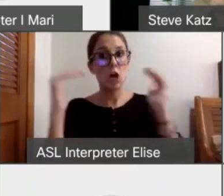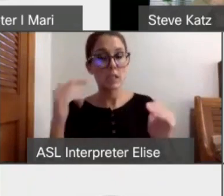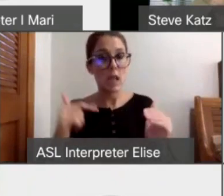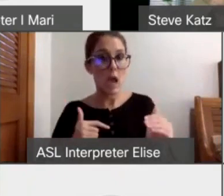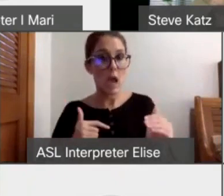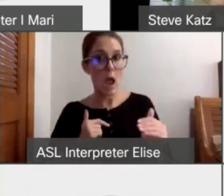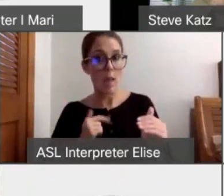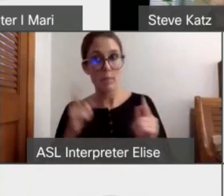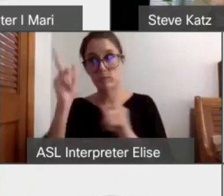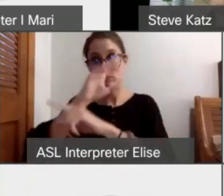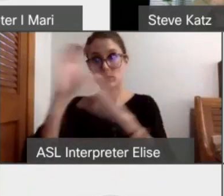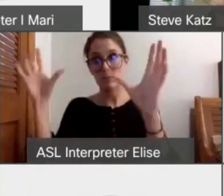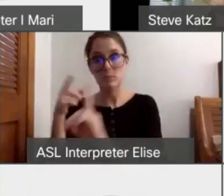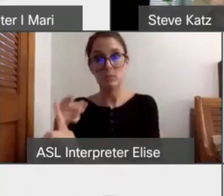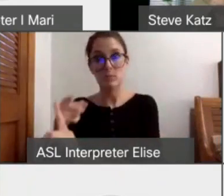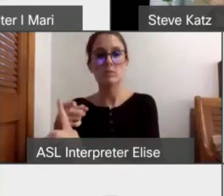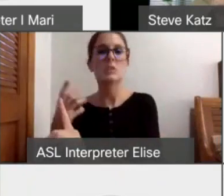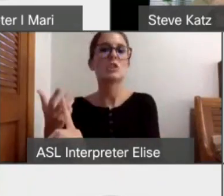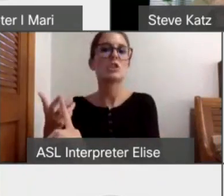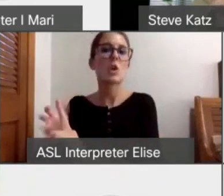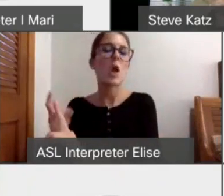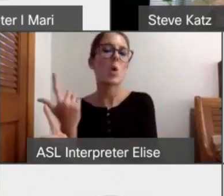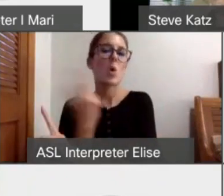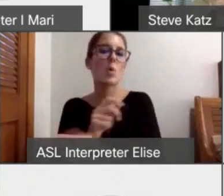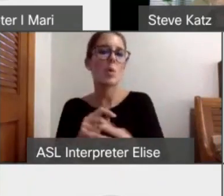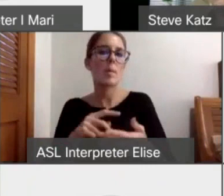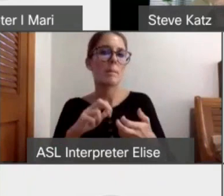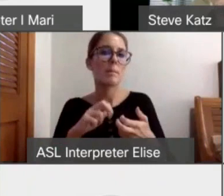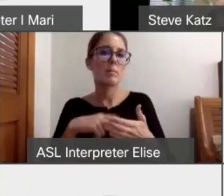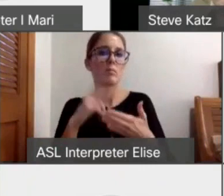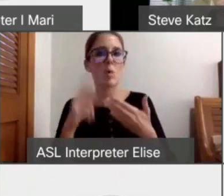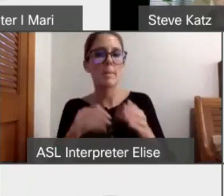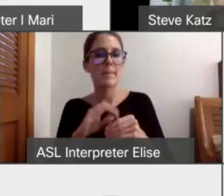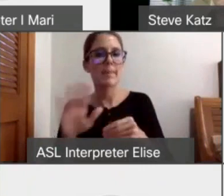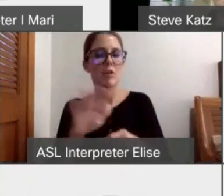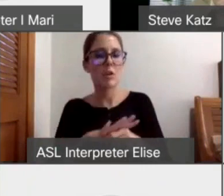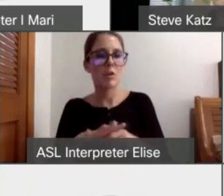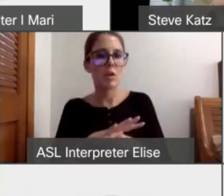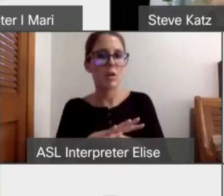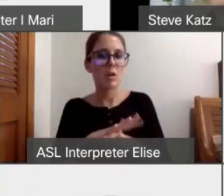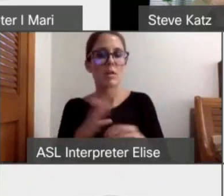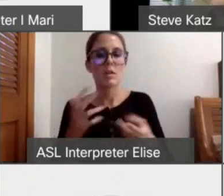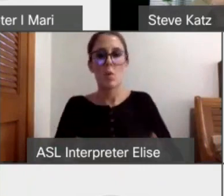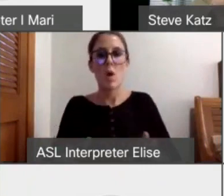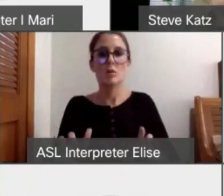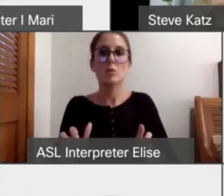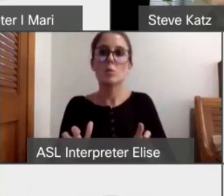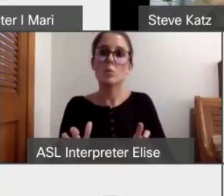about, they don't want to go to a program in their neighborhood, and they definitely don't want to go to